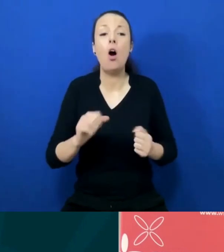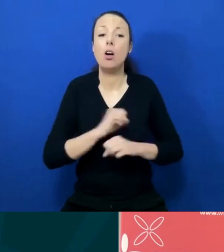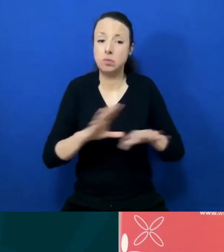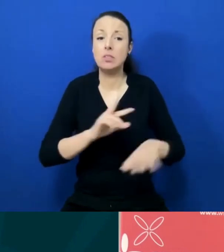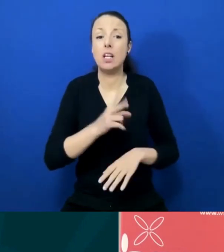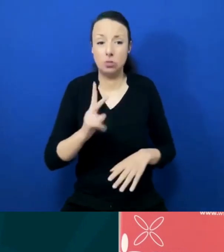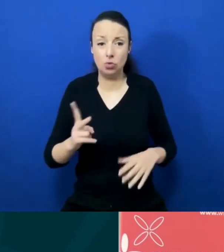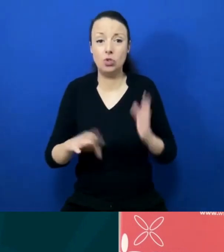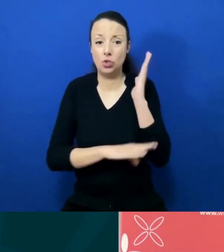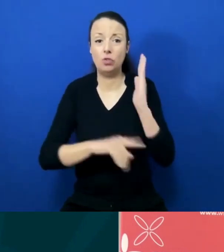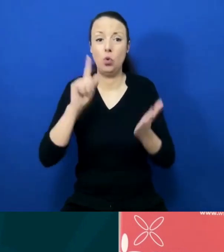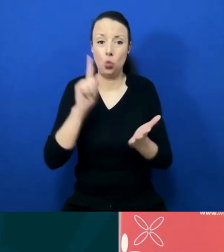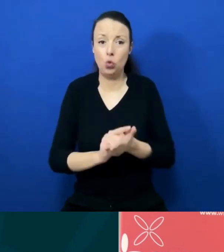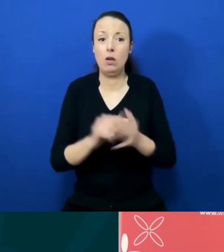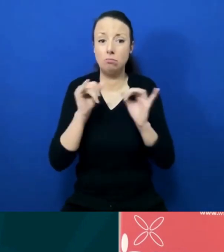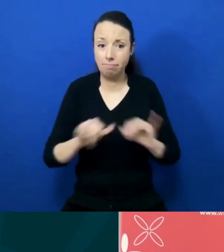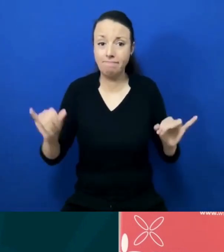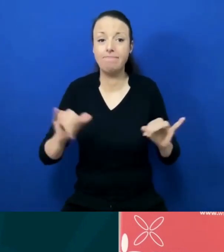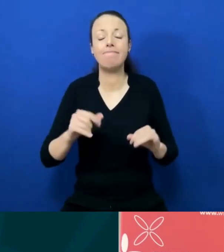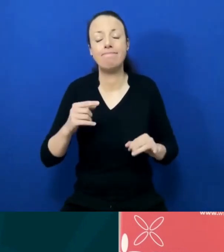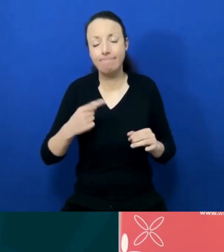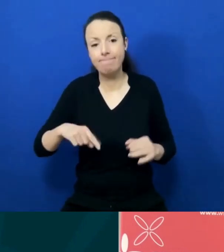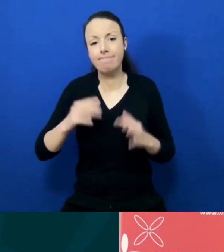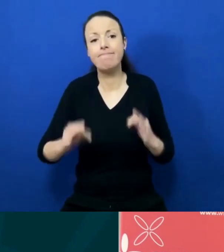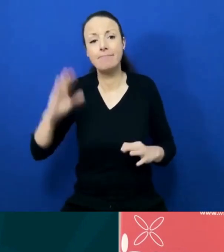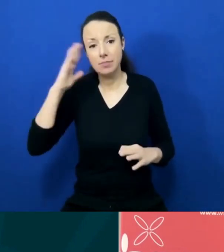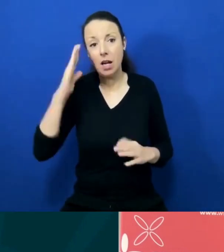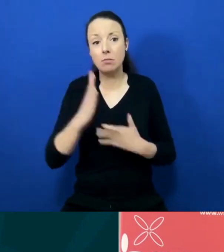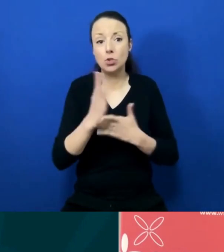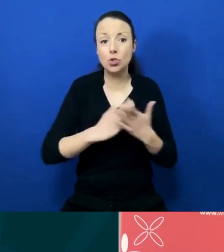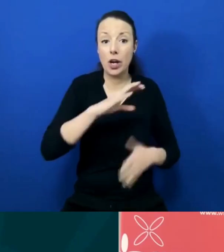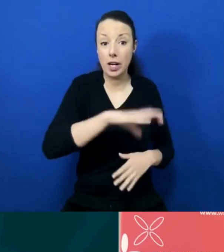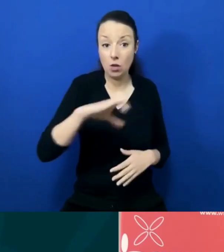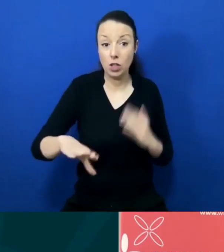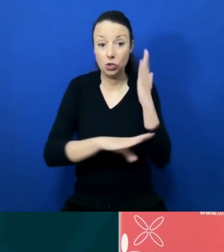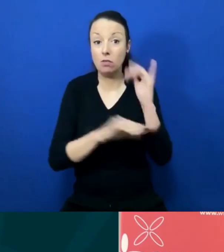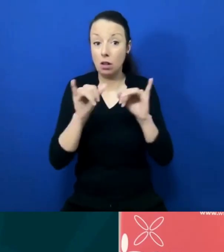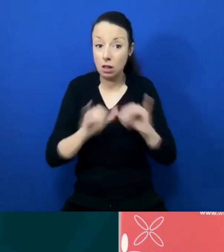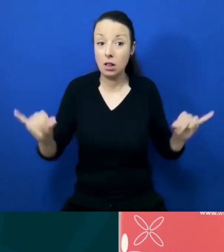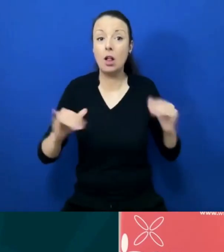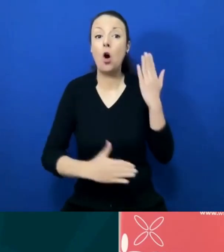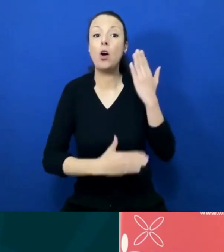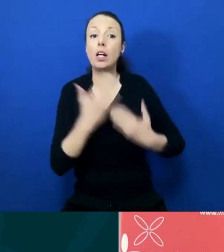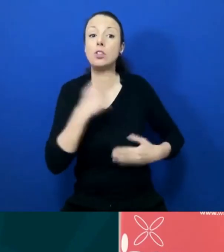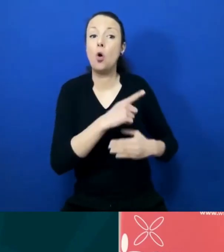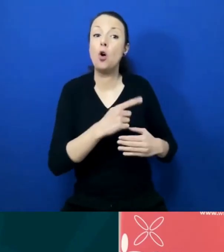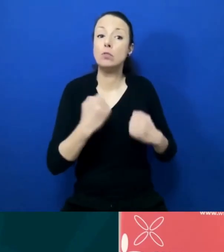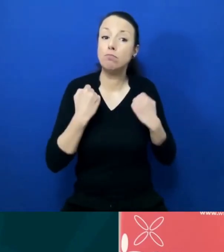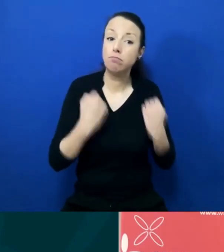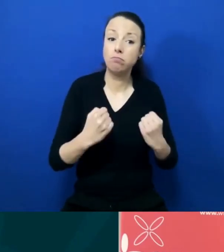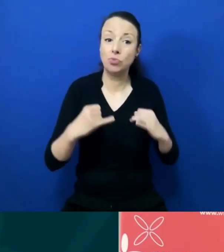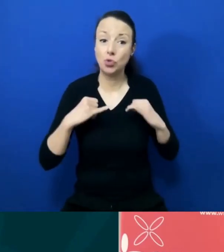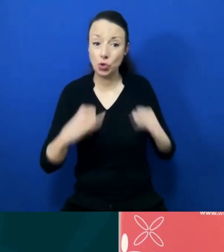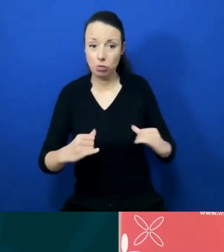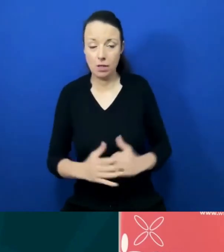tree species that have survived, they are stronger tree species than some native plants that you would,